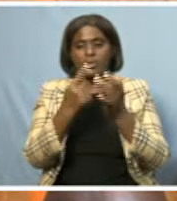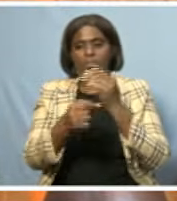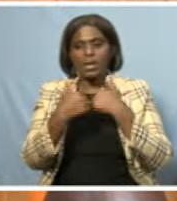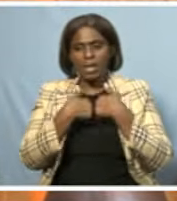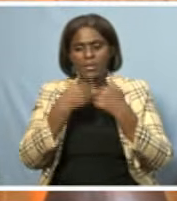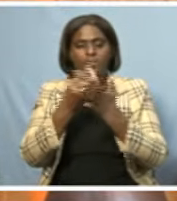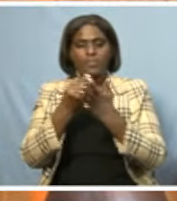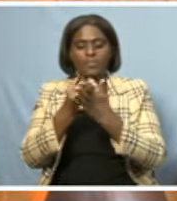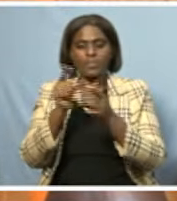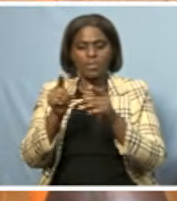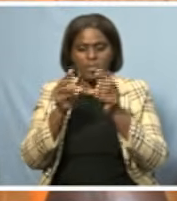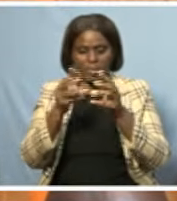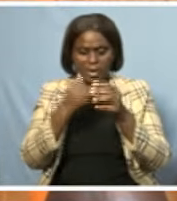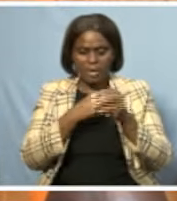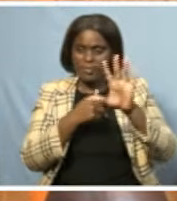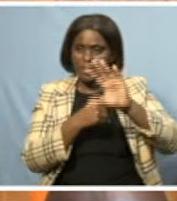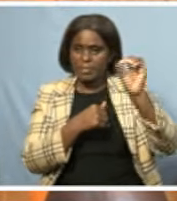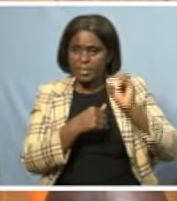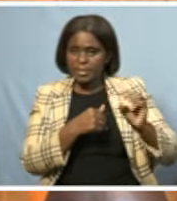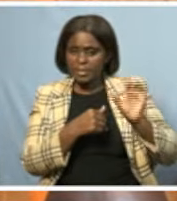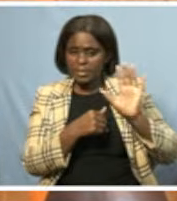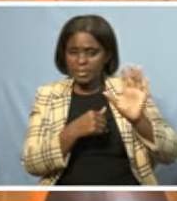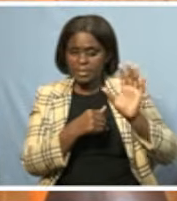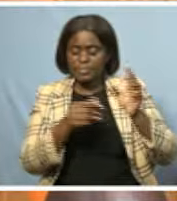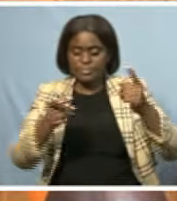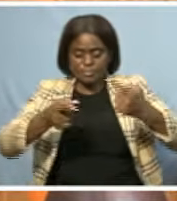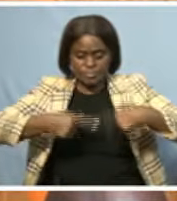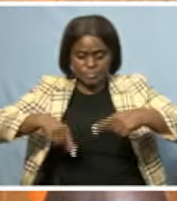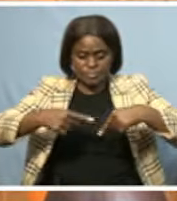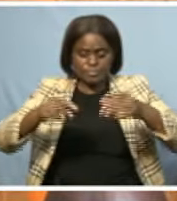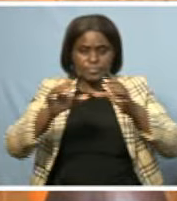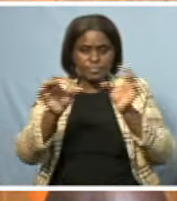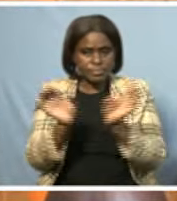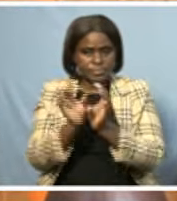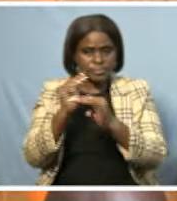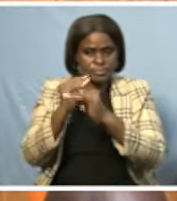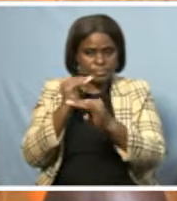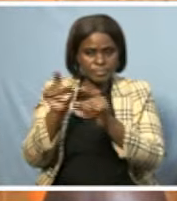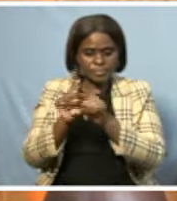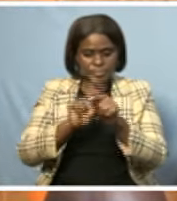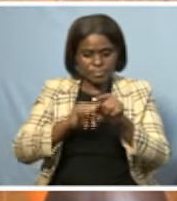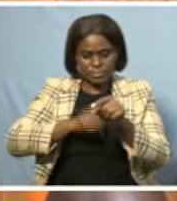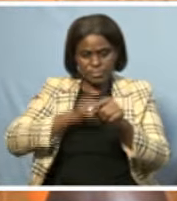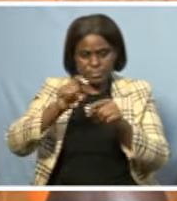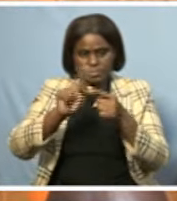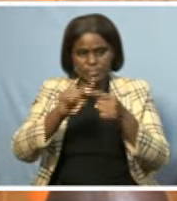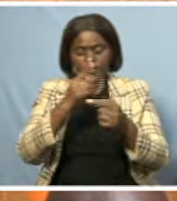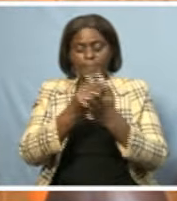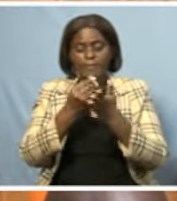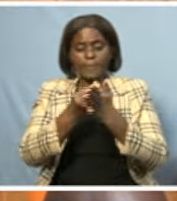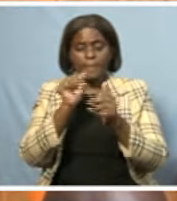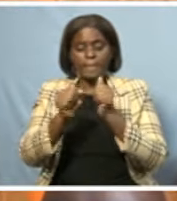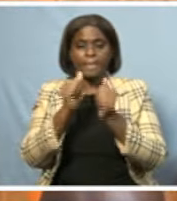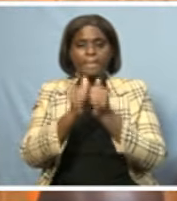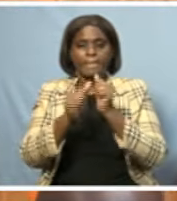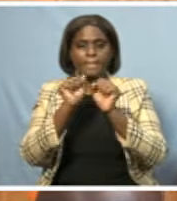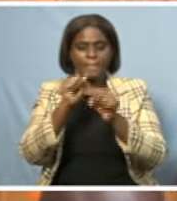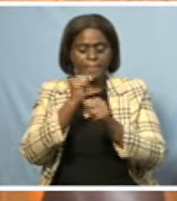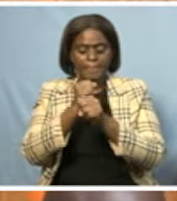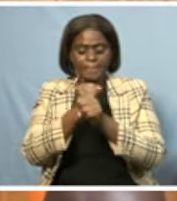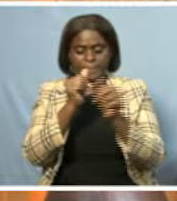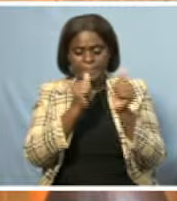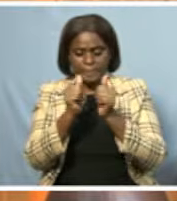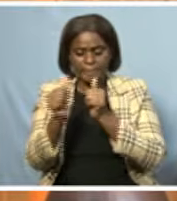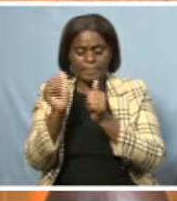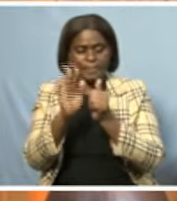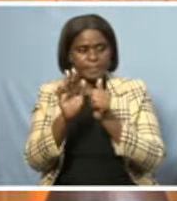fund. The way we have the 5% at local constituency level, we need this fund that can operationalize these